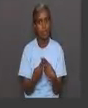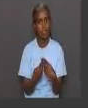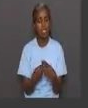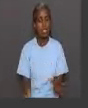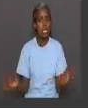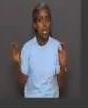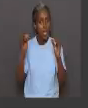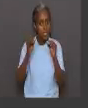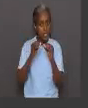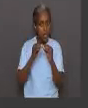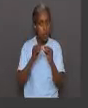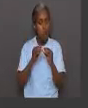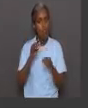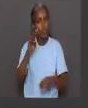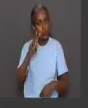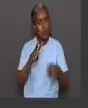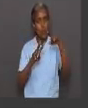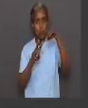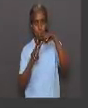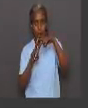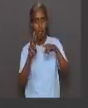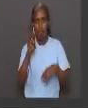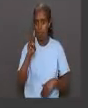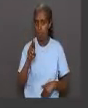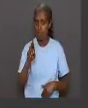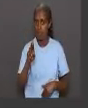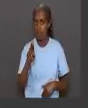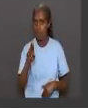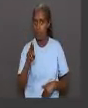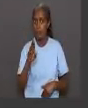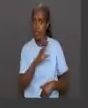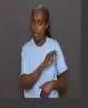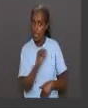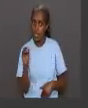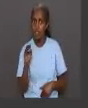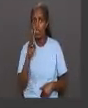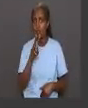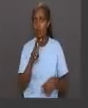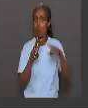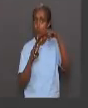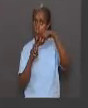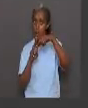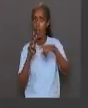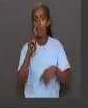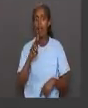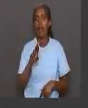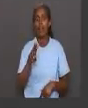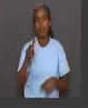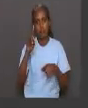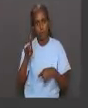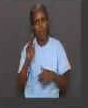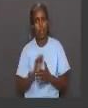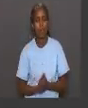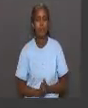times the sum of 2 pi r and 2